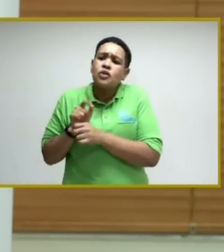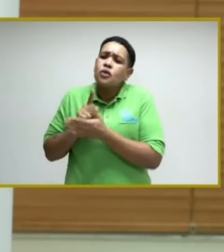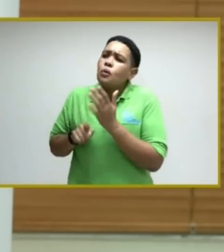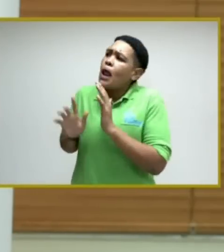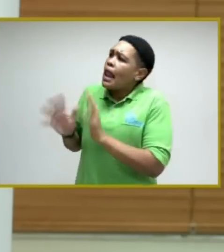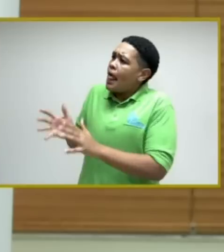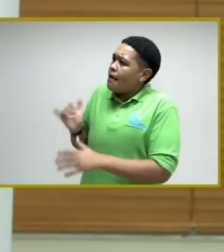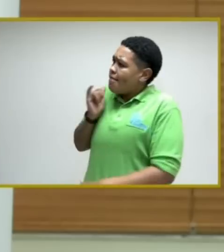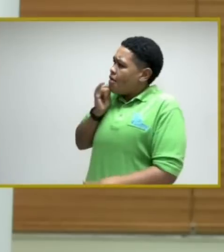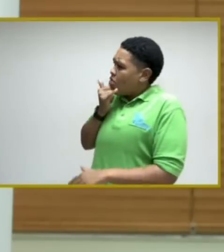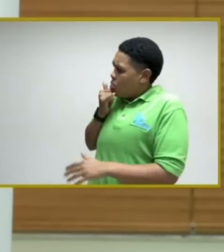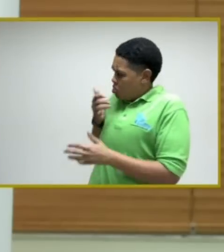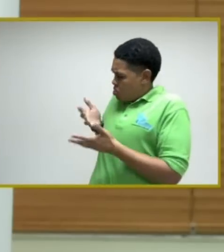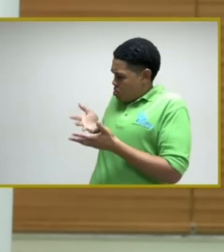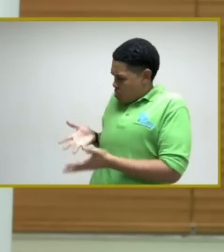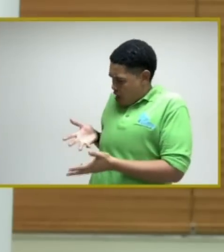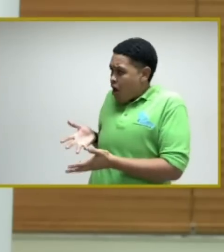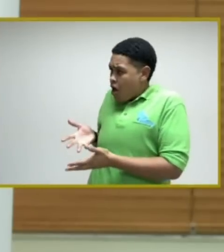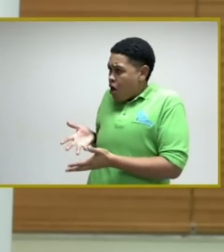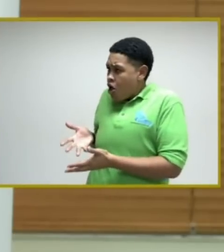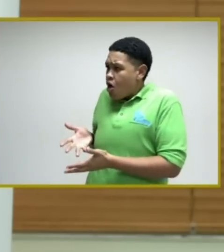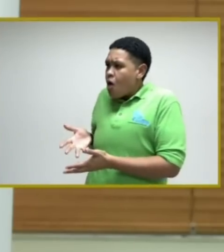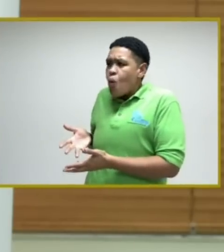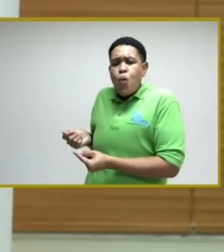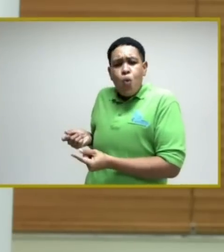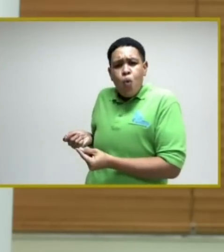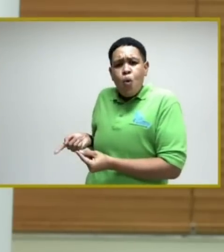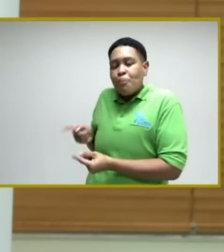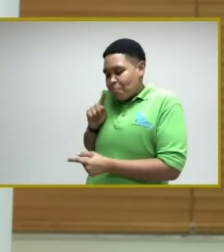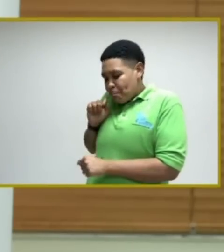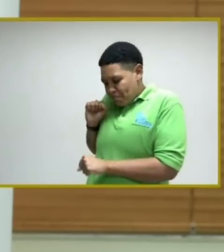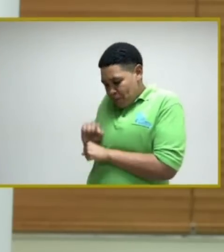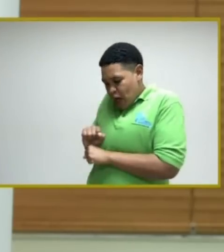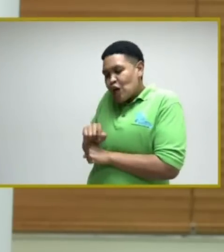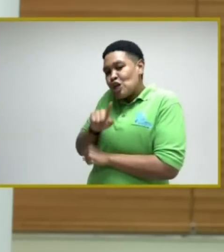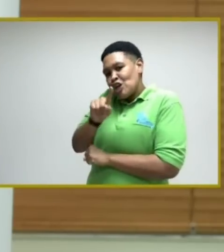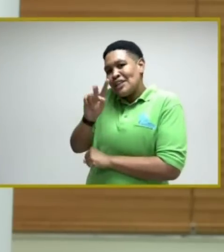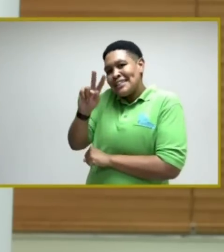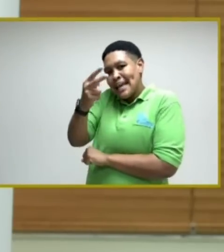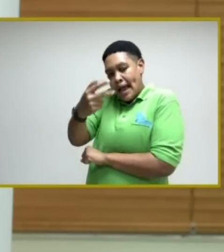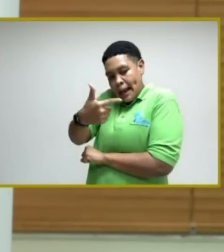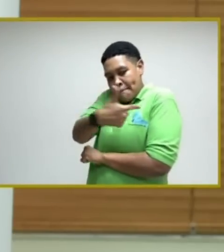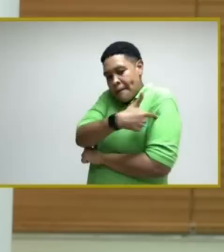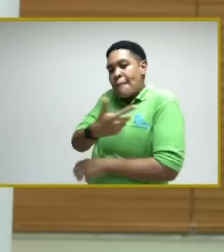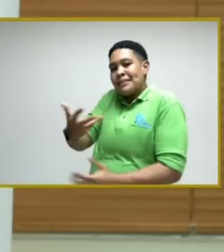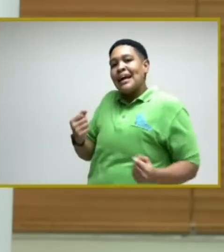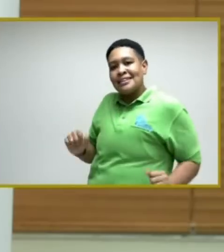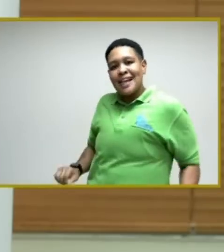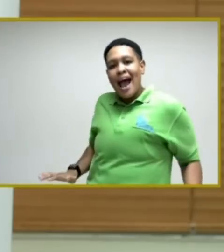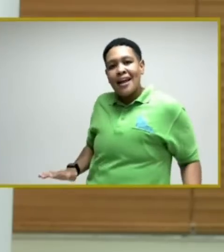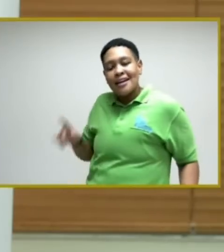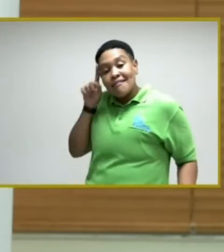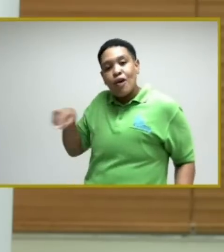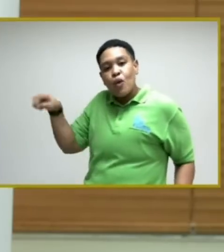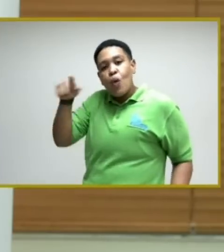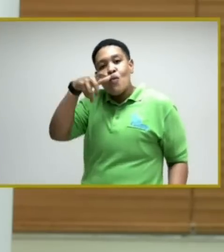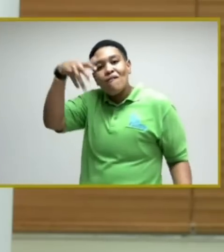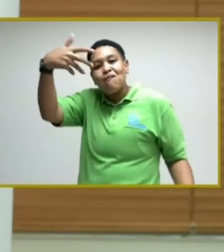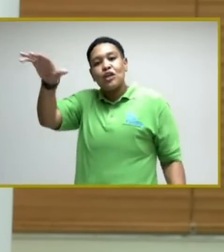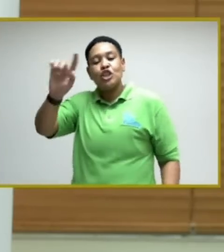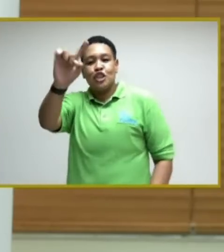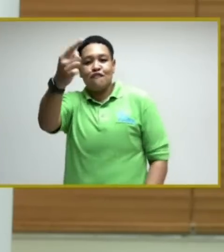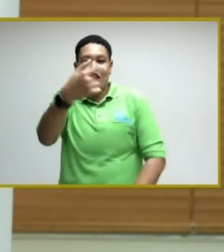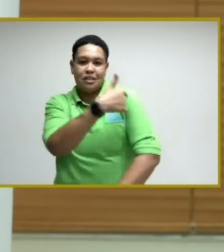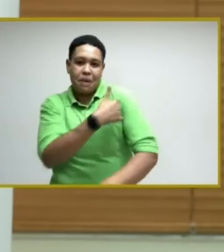that we currently have, we can guarantee a second dosage for those who have already had their